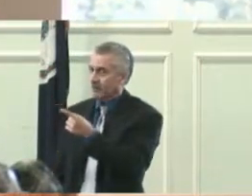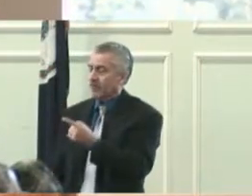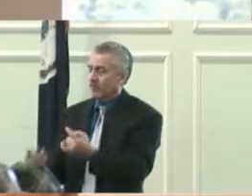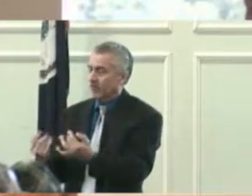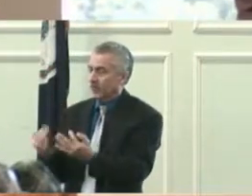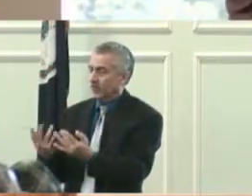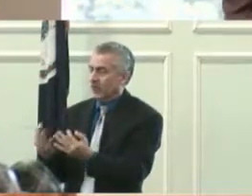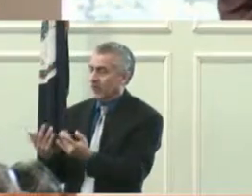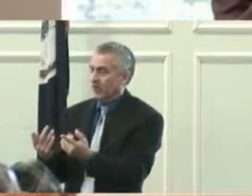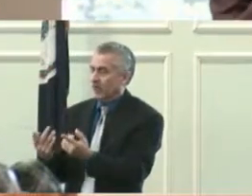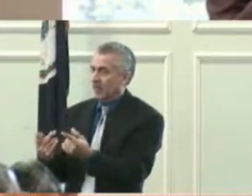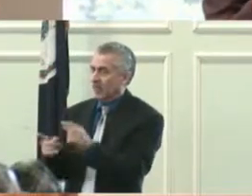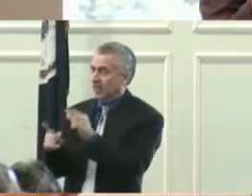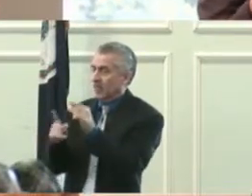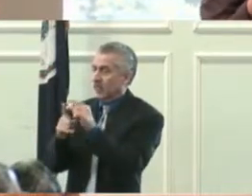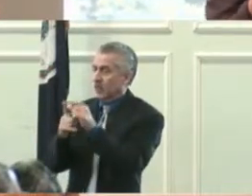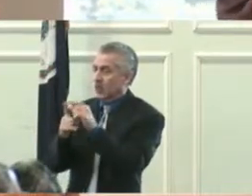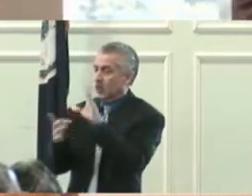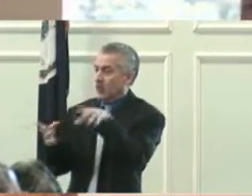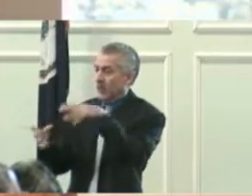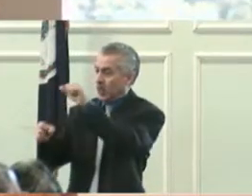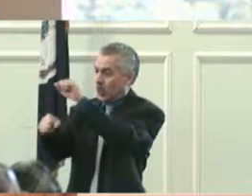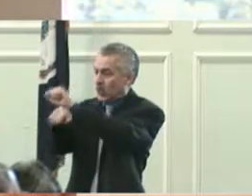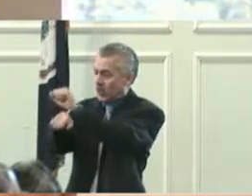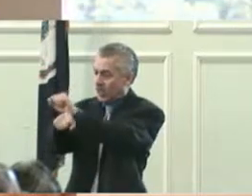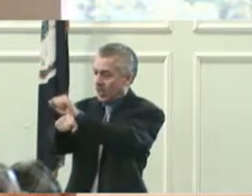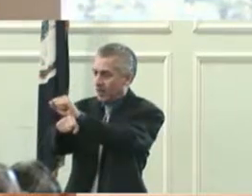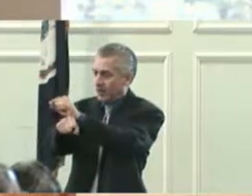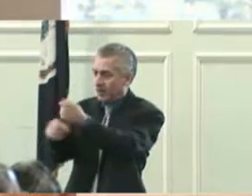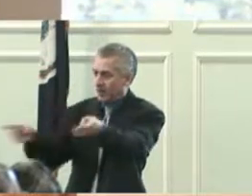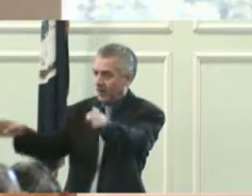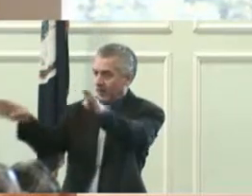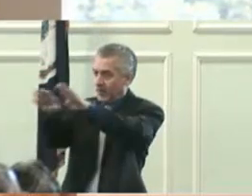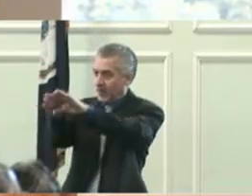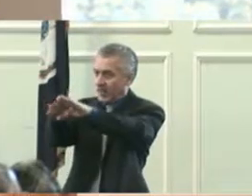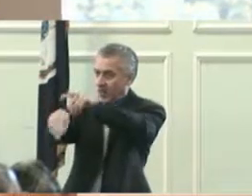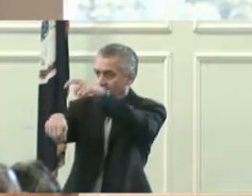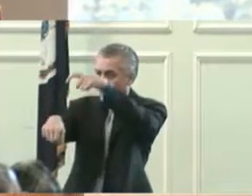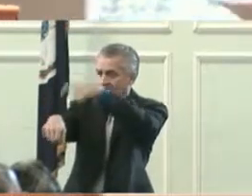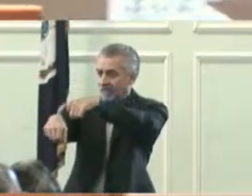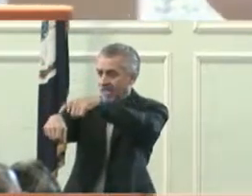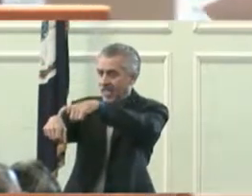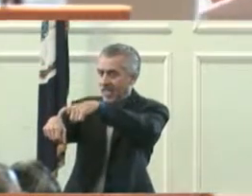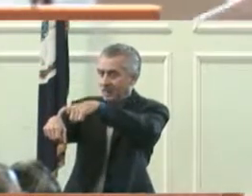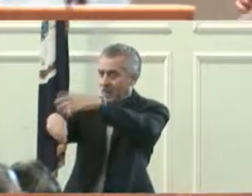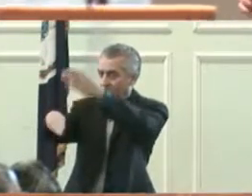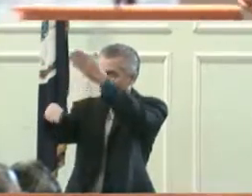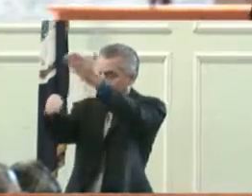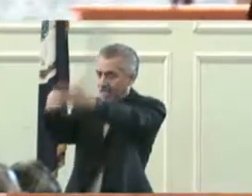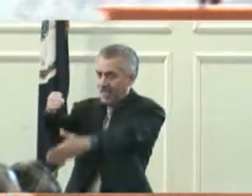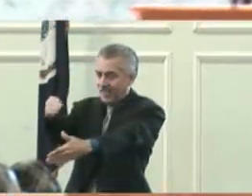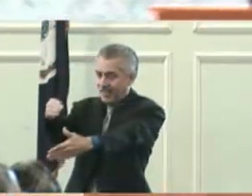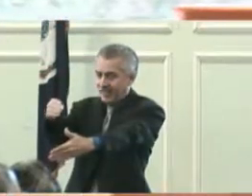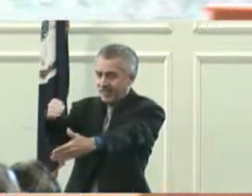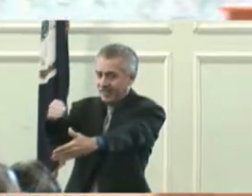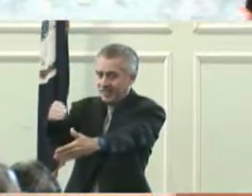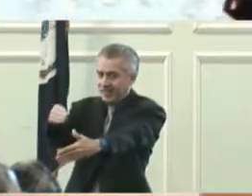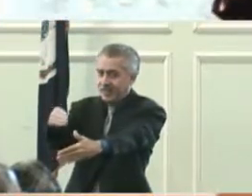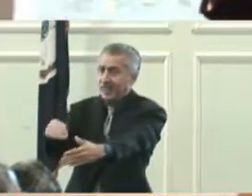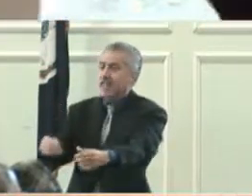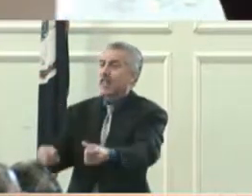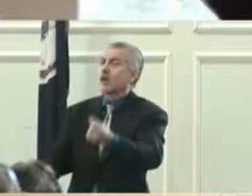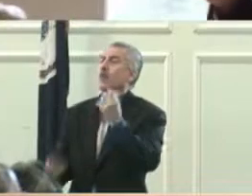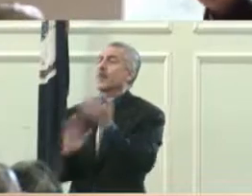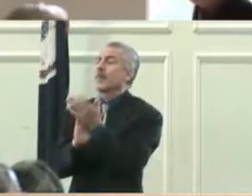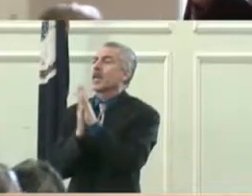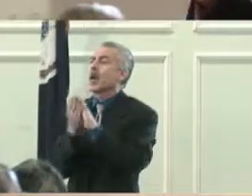for the words are closed up and sealed till the time of the end. So these things are going to be understood